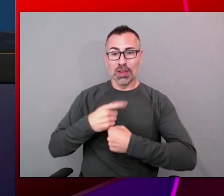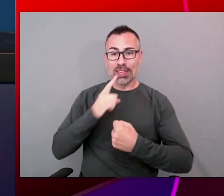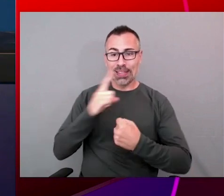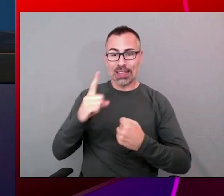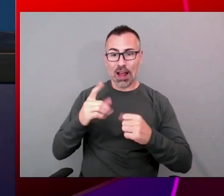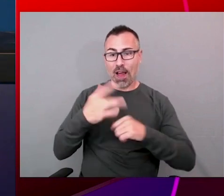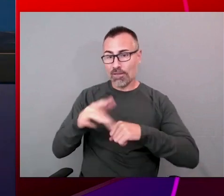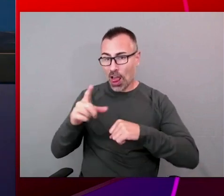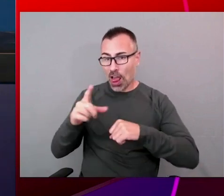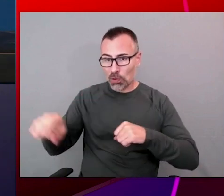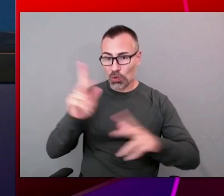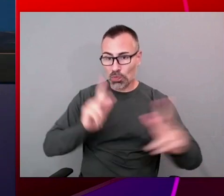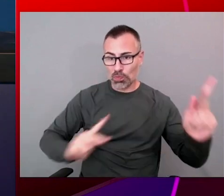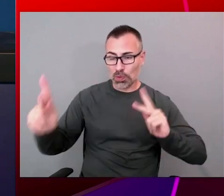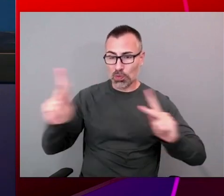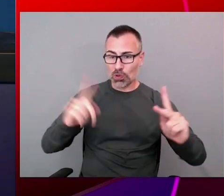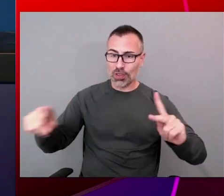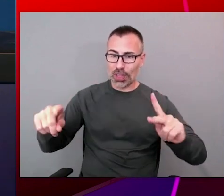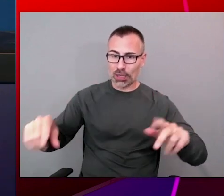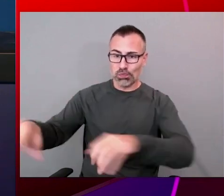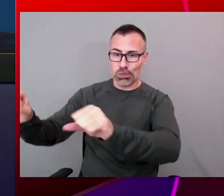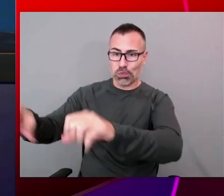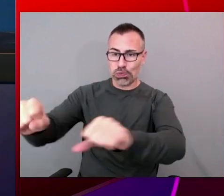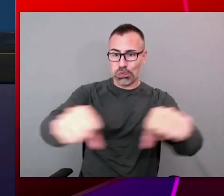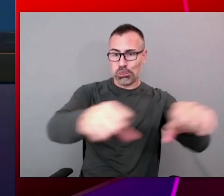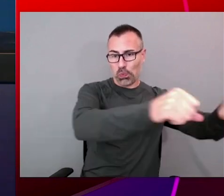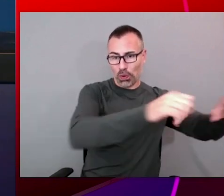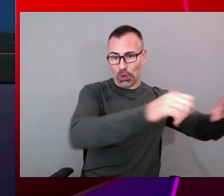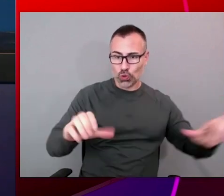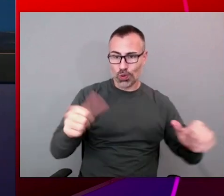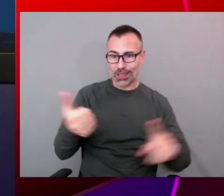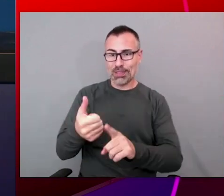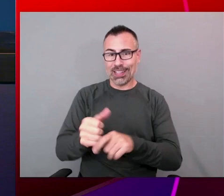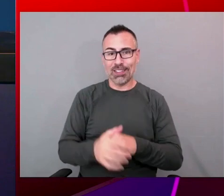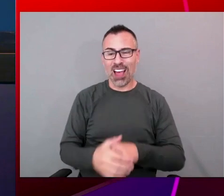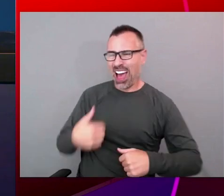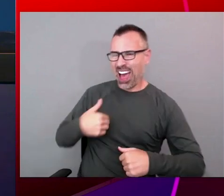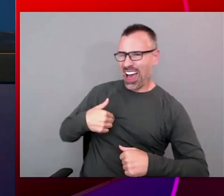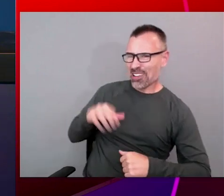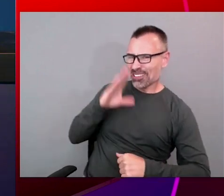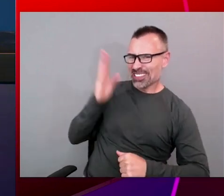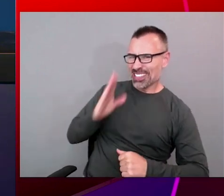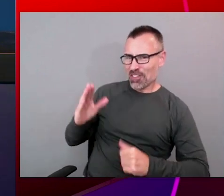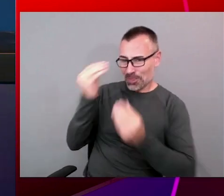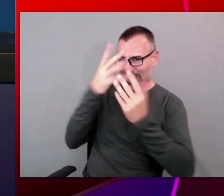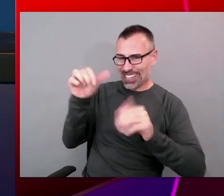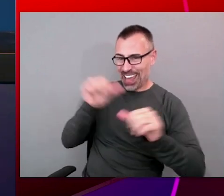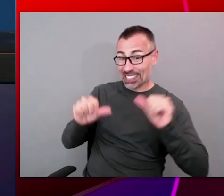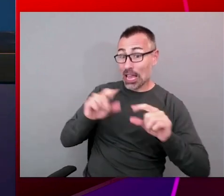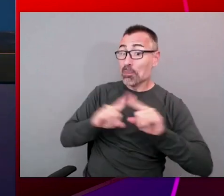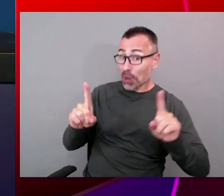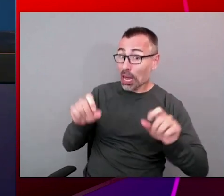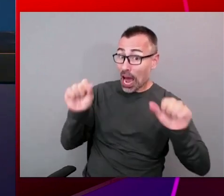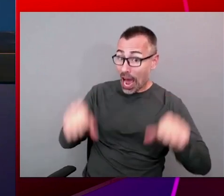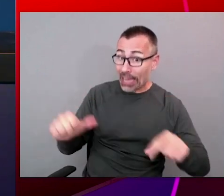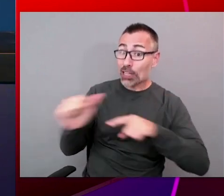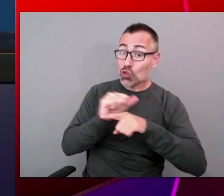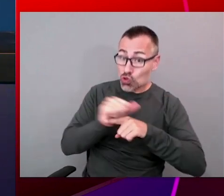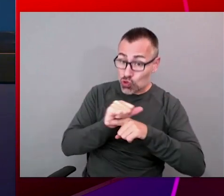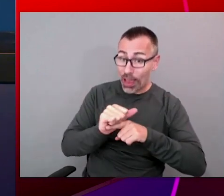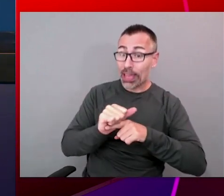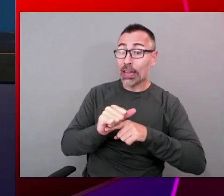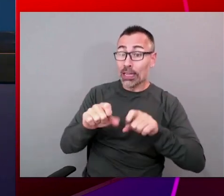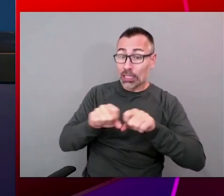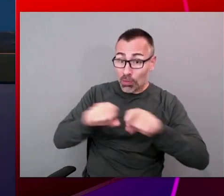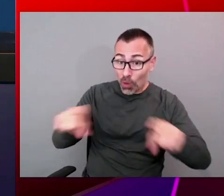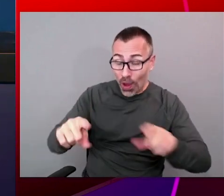necessarily need the machine learning experience. I will never be a data scientist. No, neither will I. But I can train and deploy a model now. Right, yeah. And now we're moving the next step of